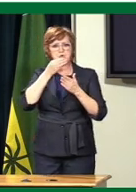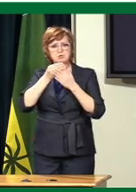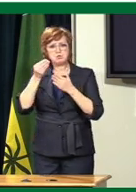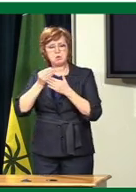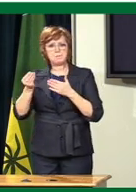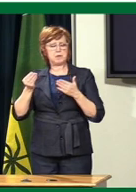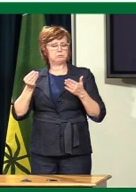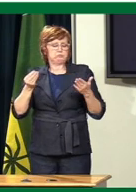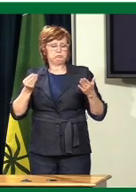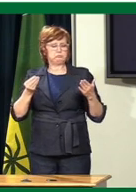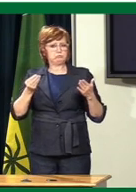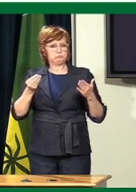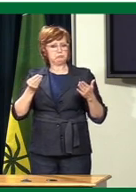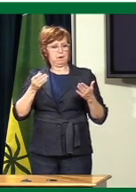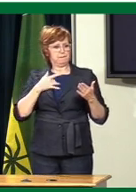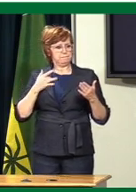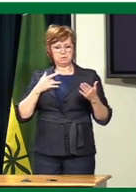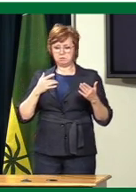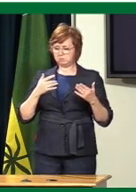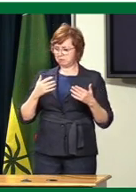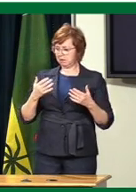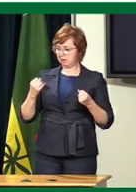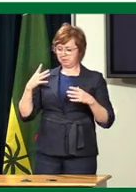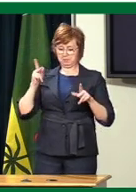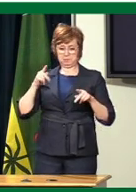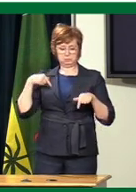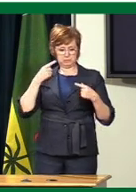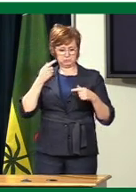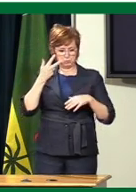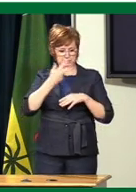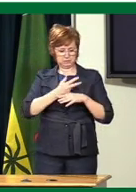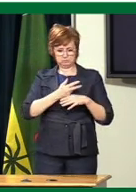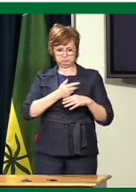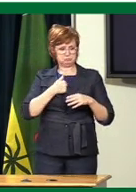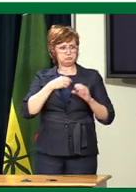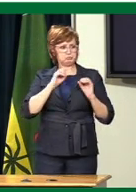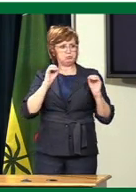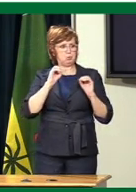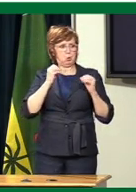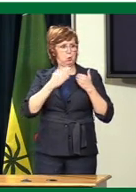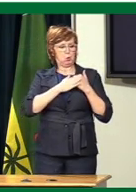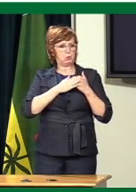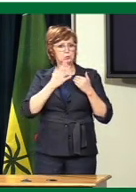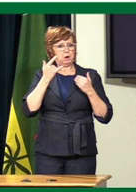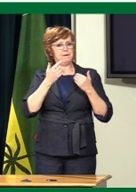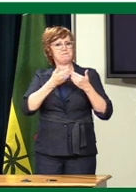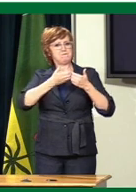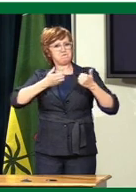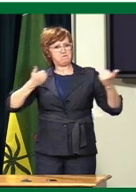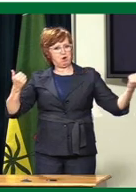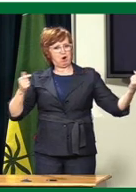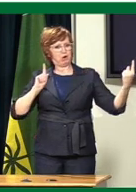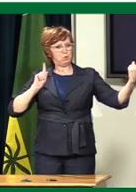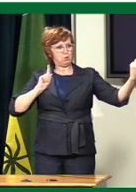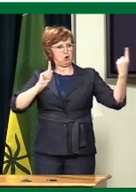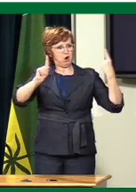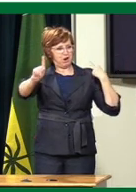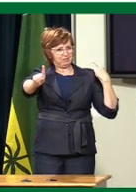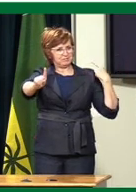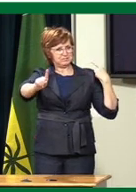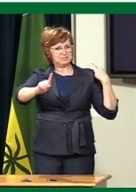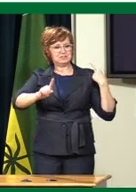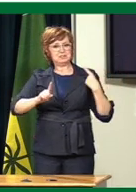should be able to confidently state that you had no close contacts because you kept the appropriate distance and you